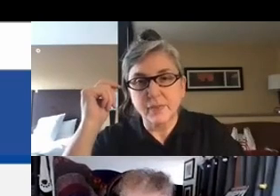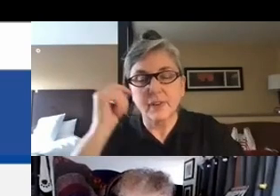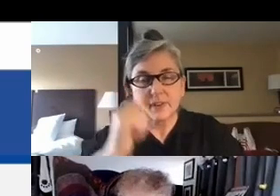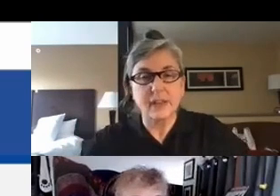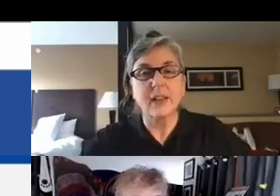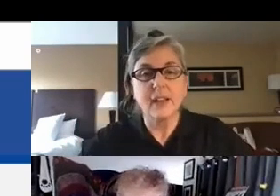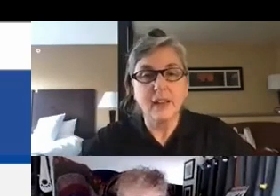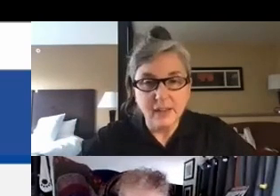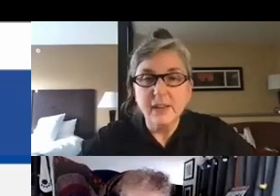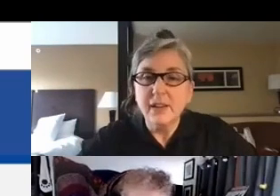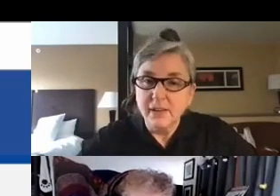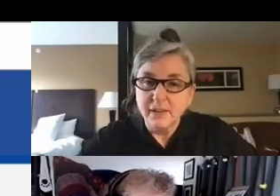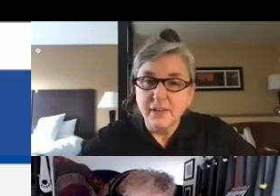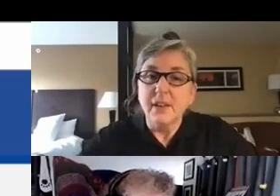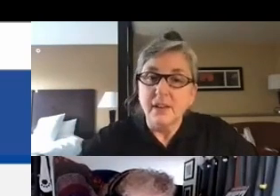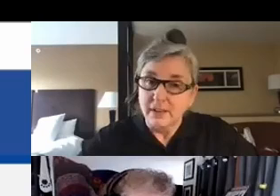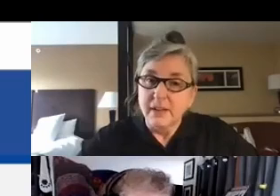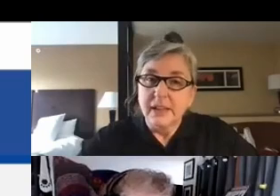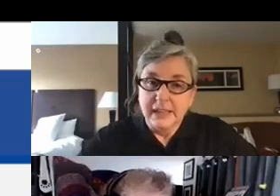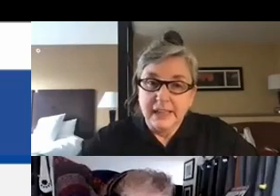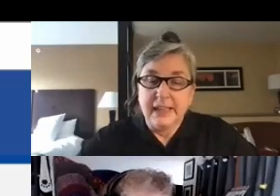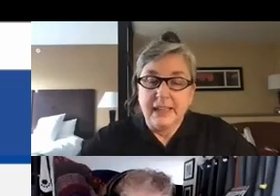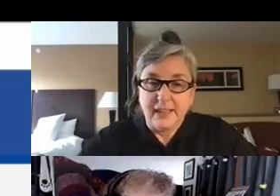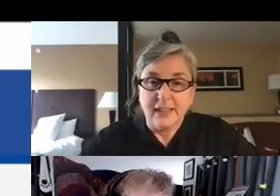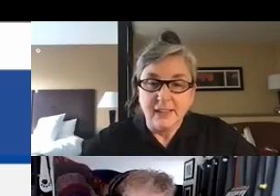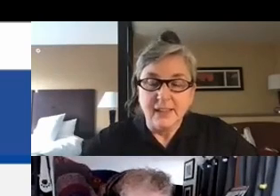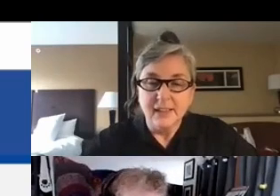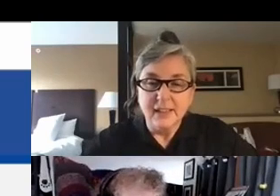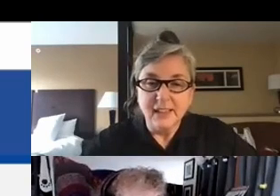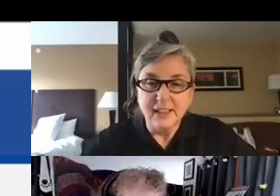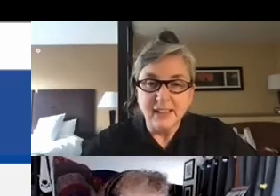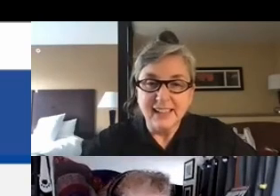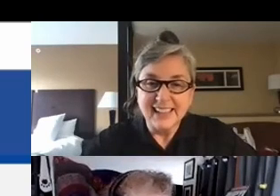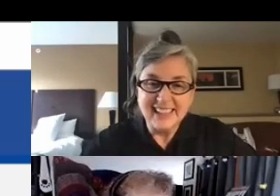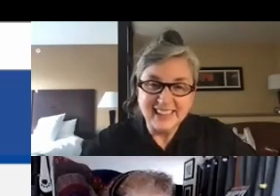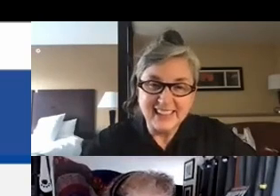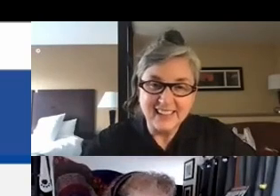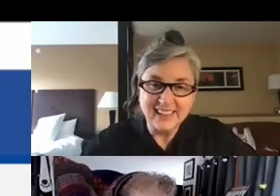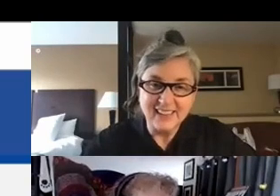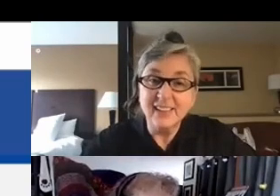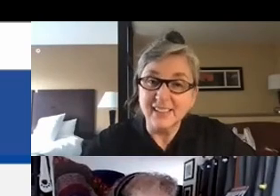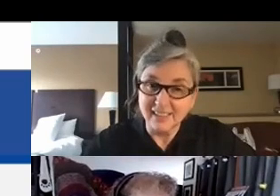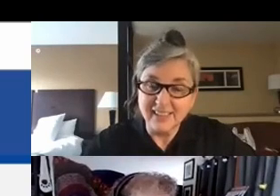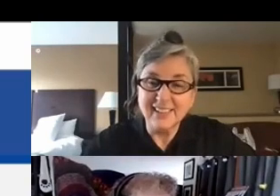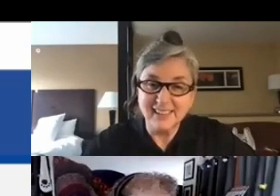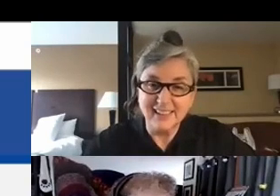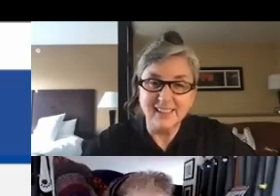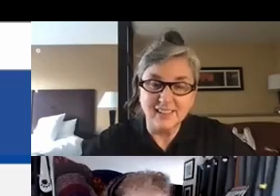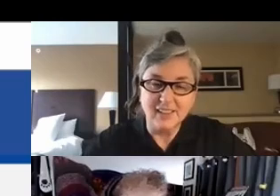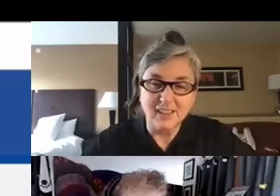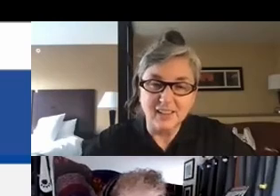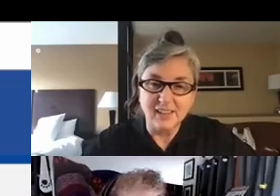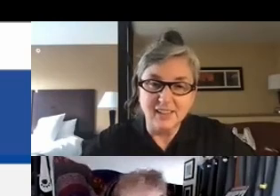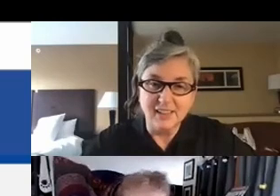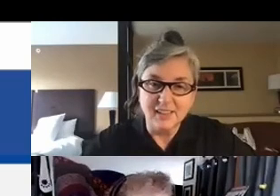people with disabilities than the YouTube ones that I see out there. So that's pretty cool. We have not created our own out here.